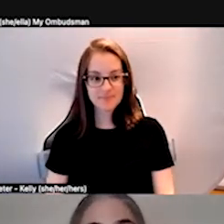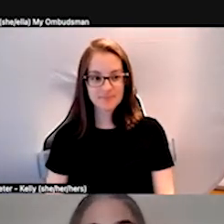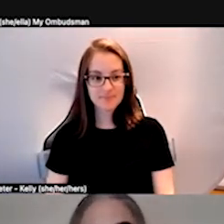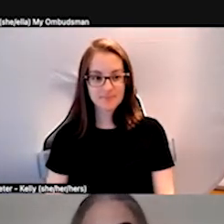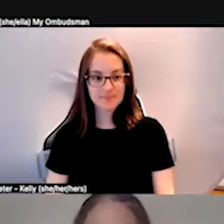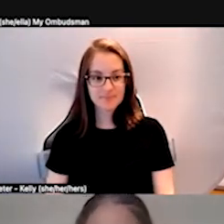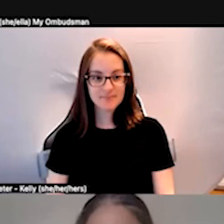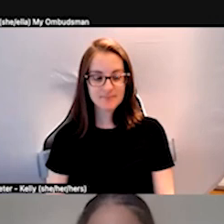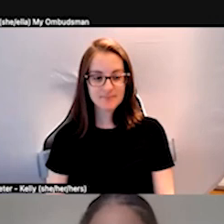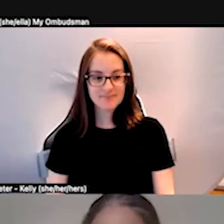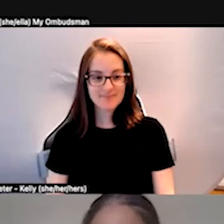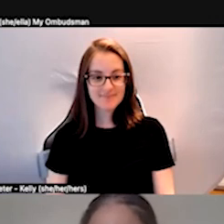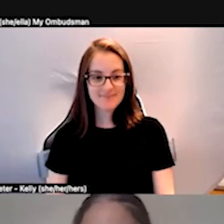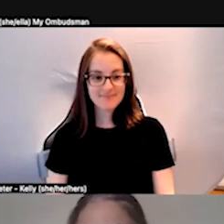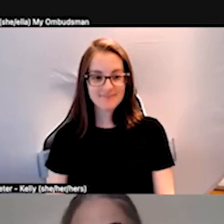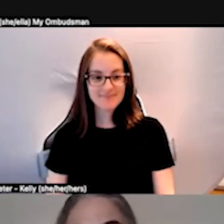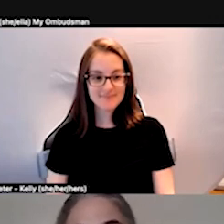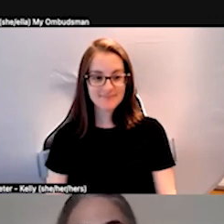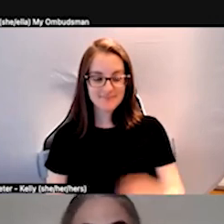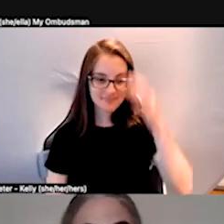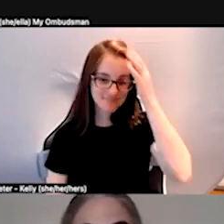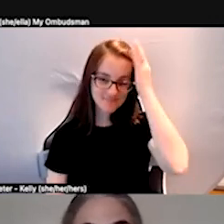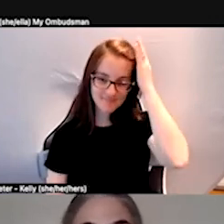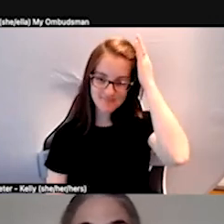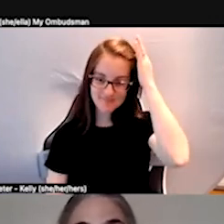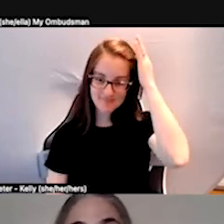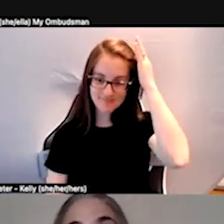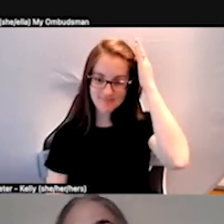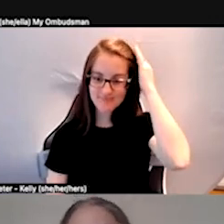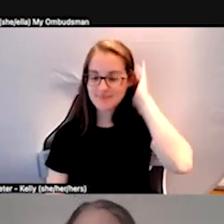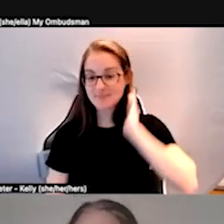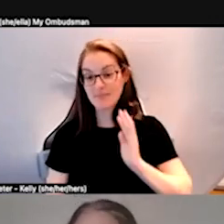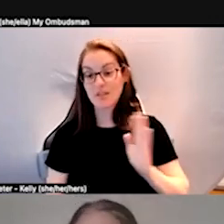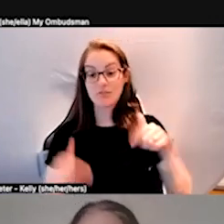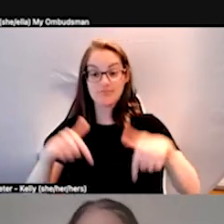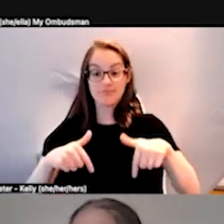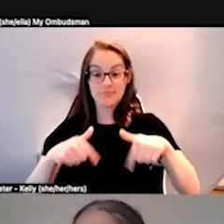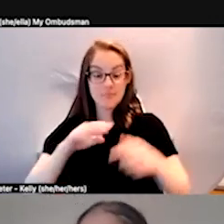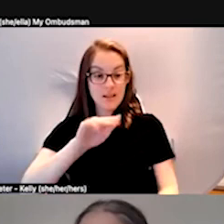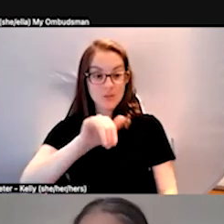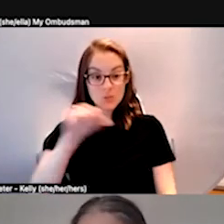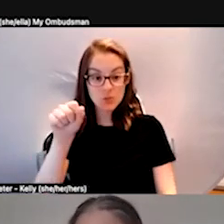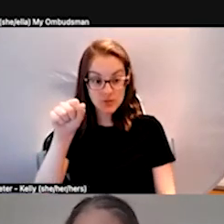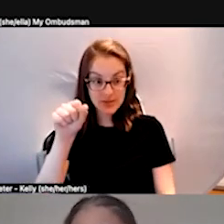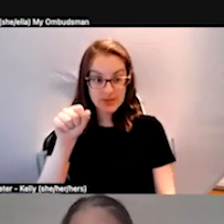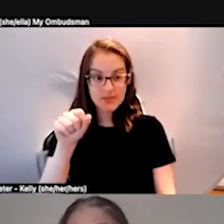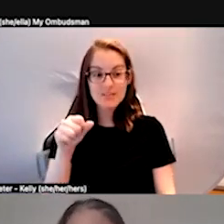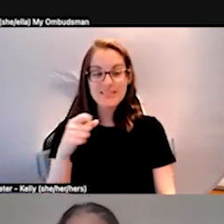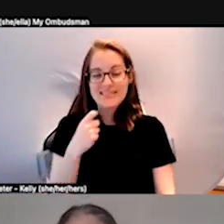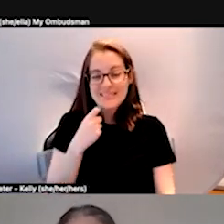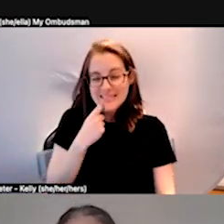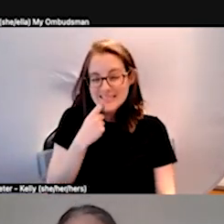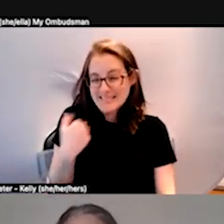care. So just to continue with the trend of changes in Massachusetts related supports, we actually just saw a